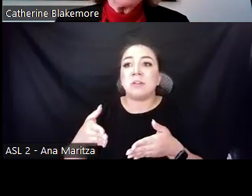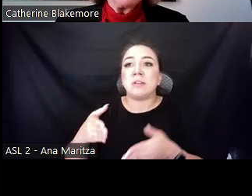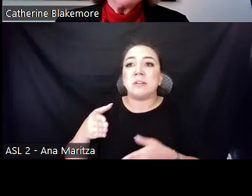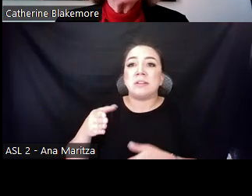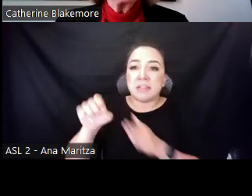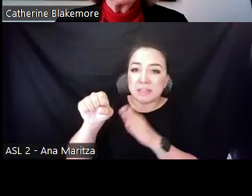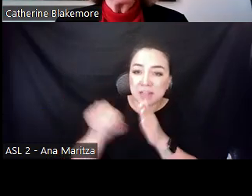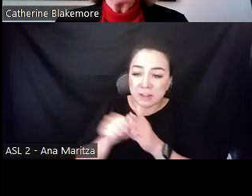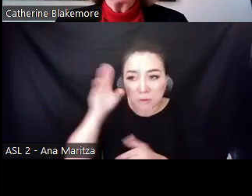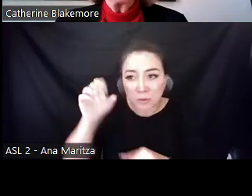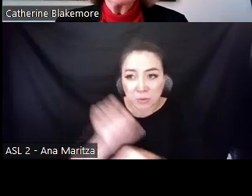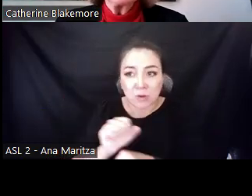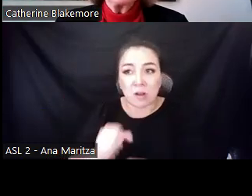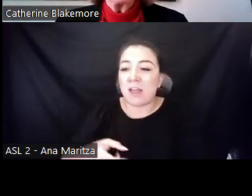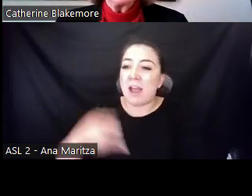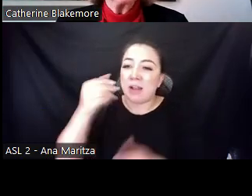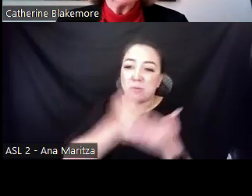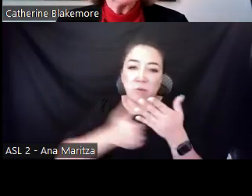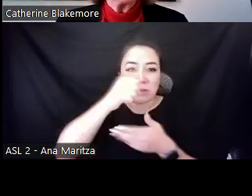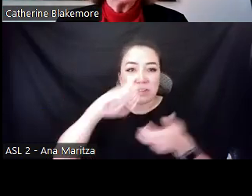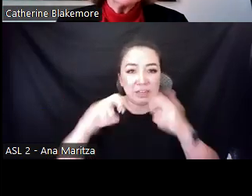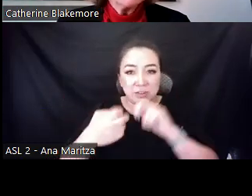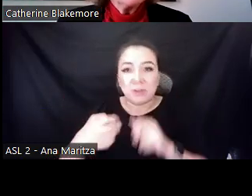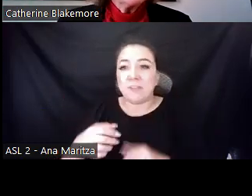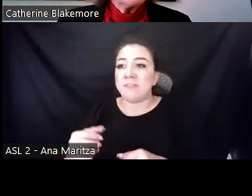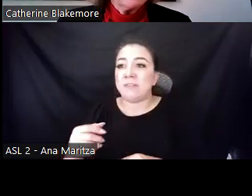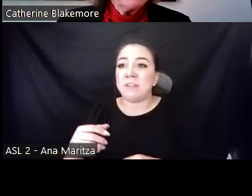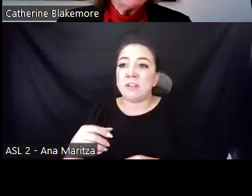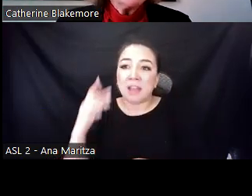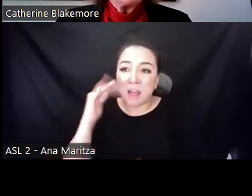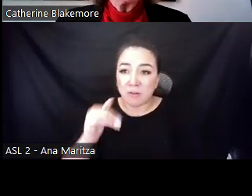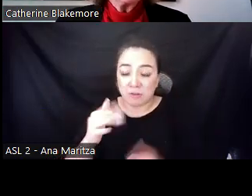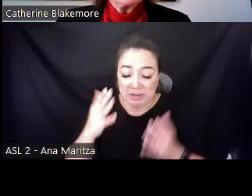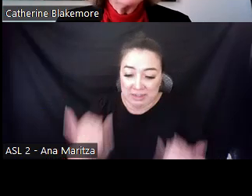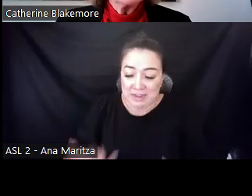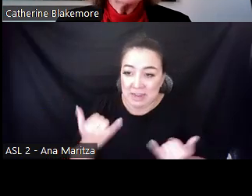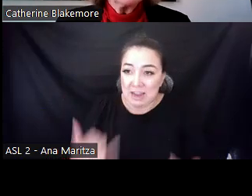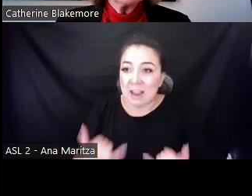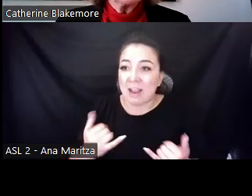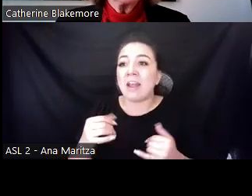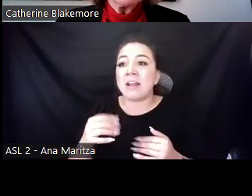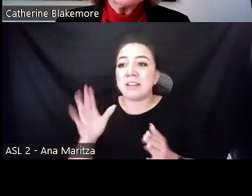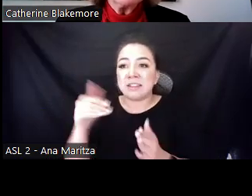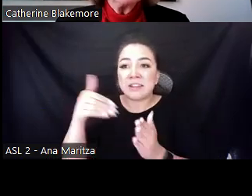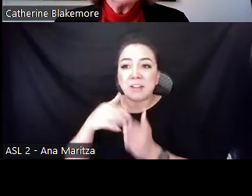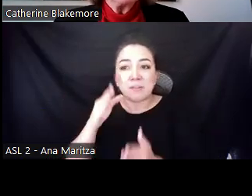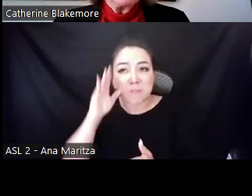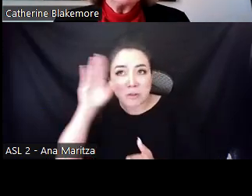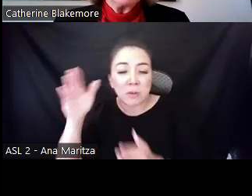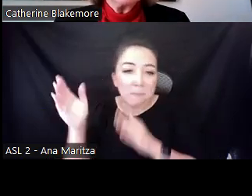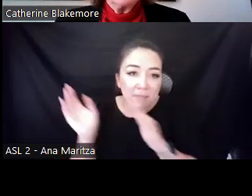work on the highest priority issues facing Californians today and center the future